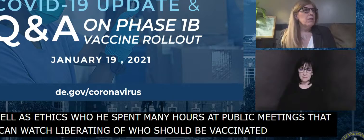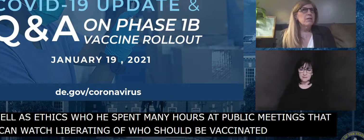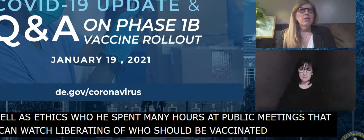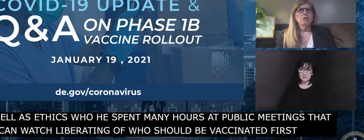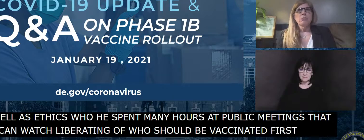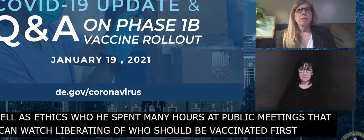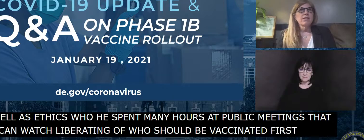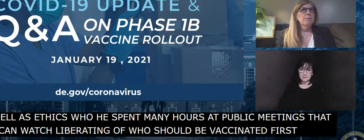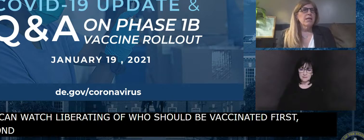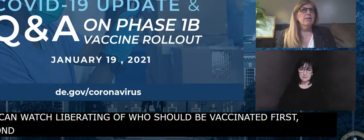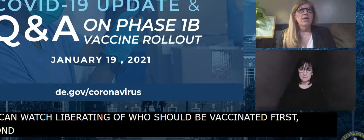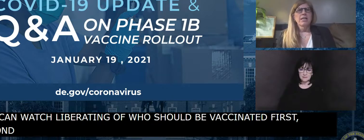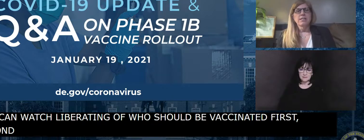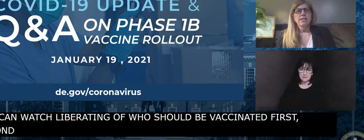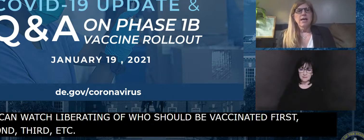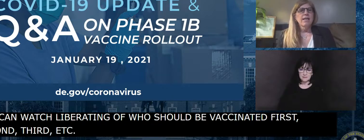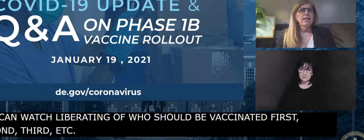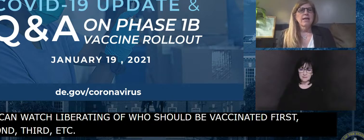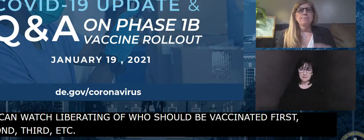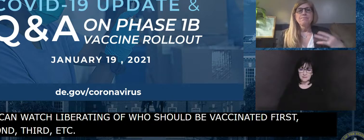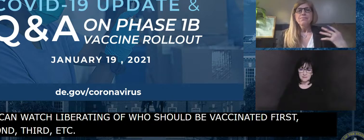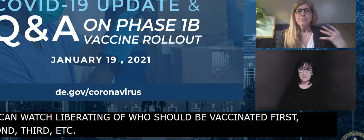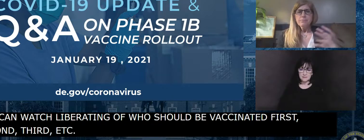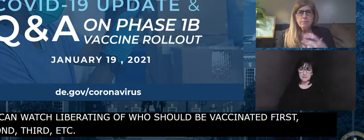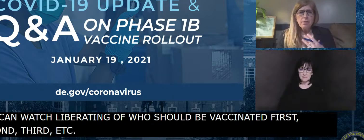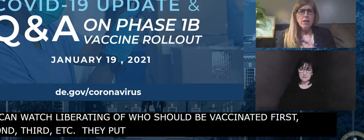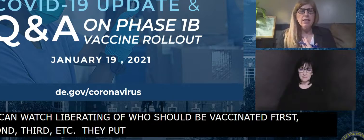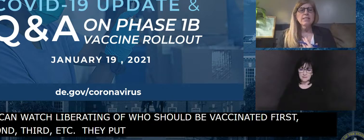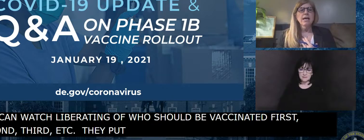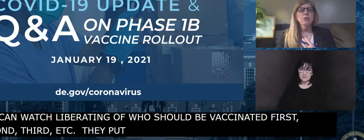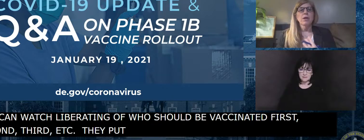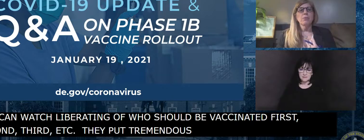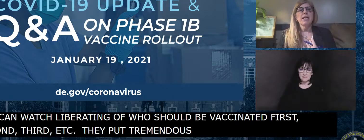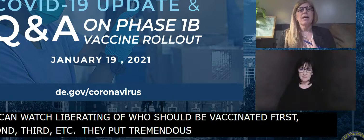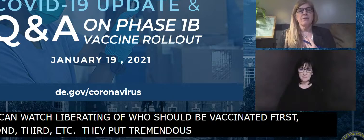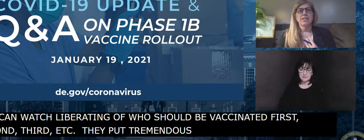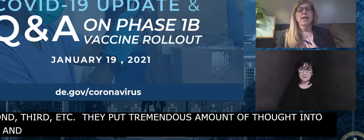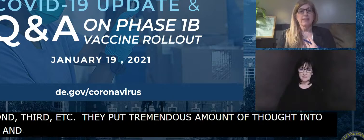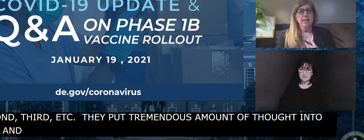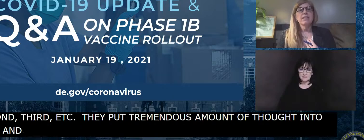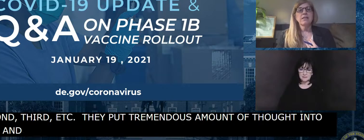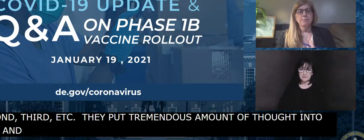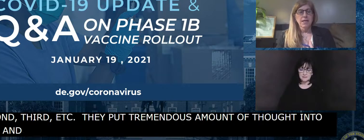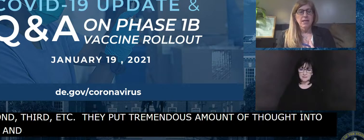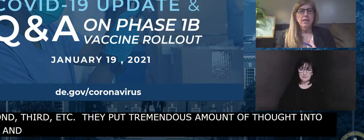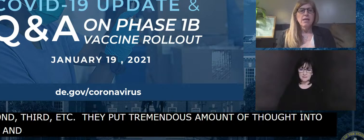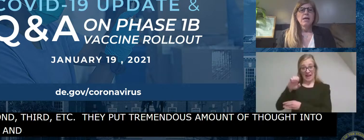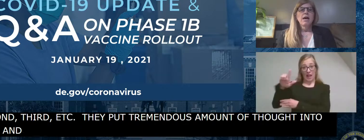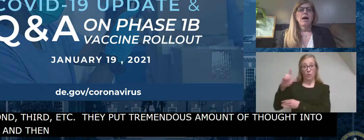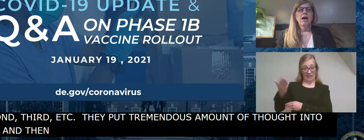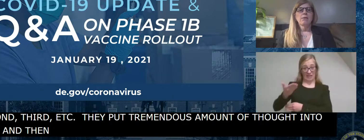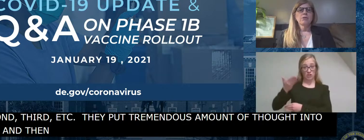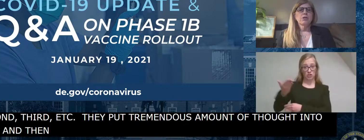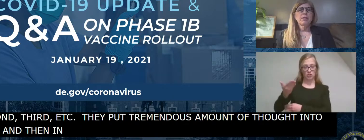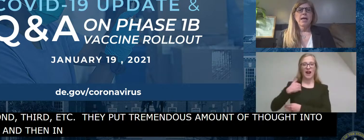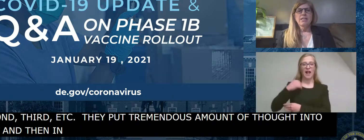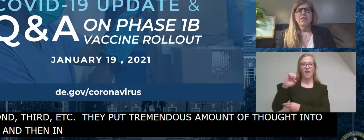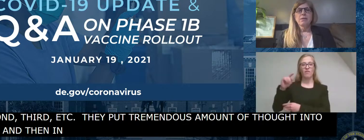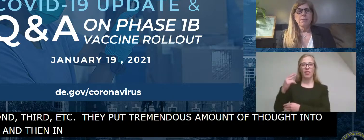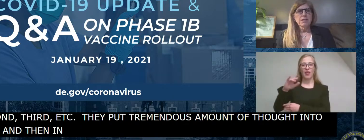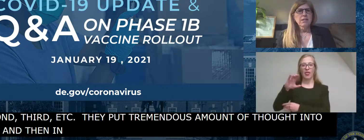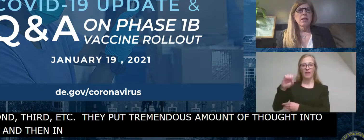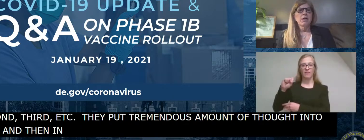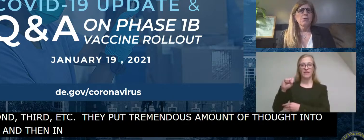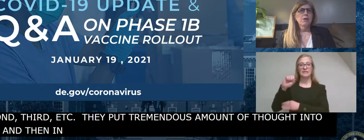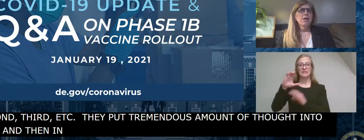They put, tremendous amount of thought into that. And then in Delaware, we have an ethics committee, which we